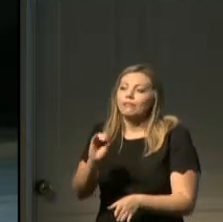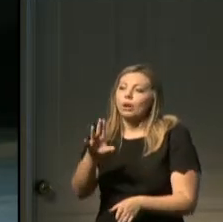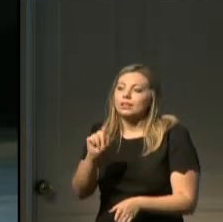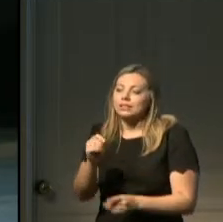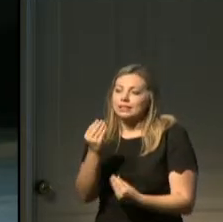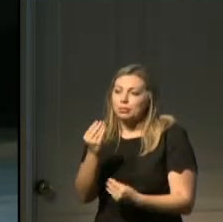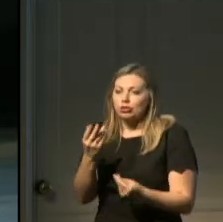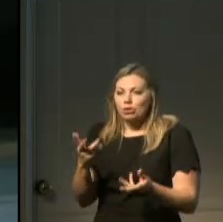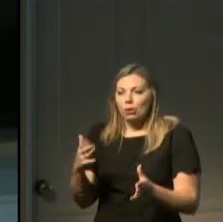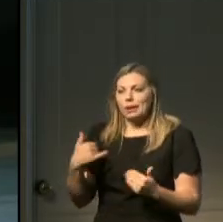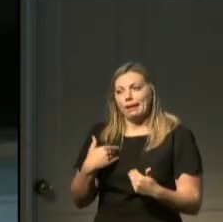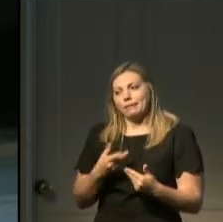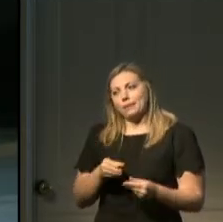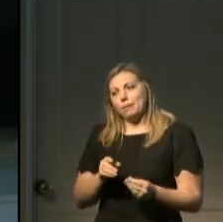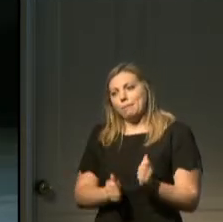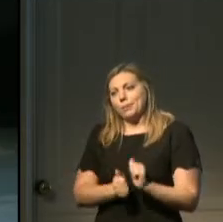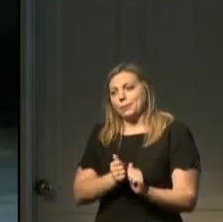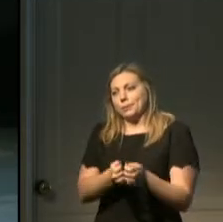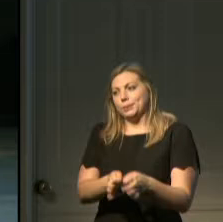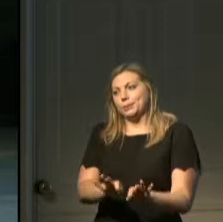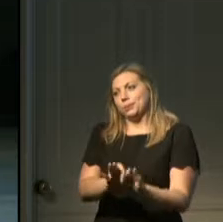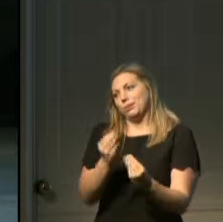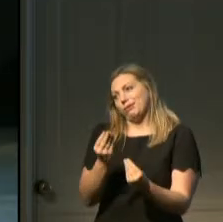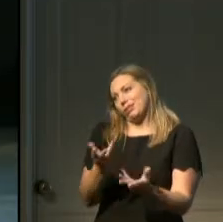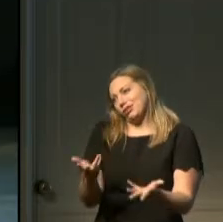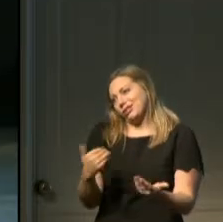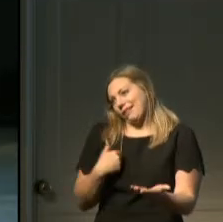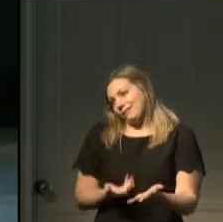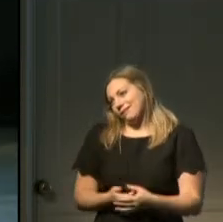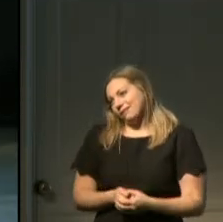the most critical information.